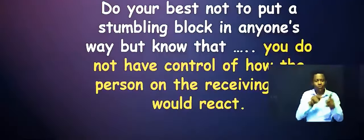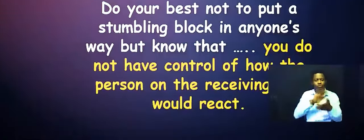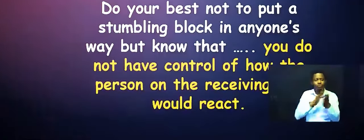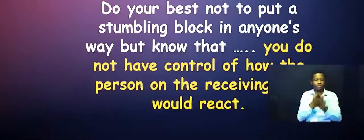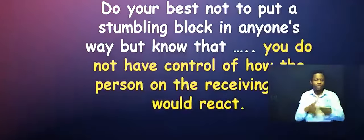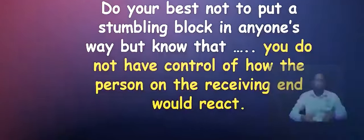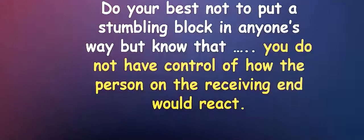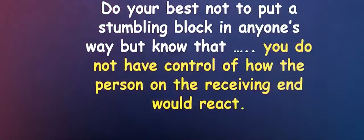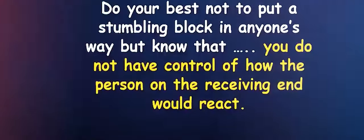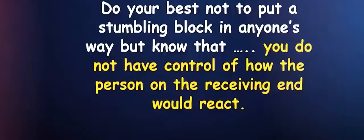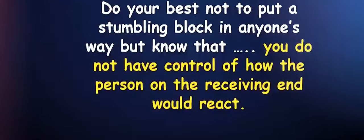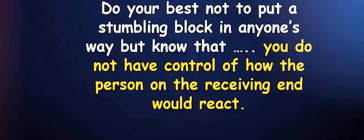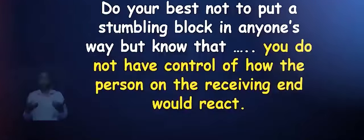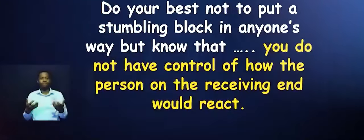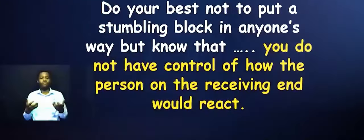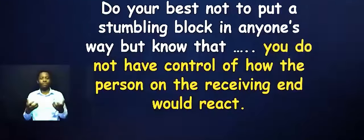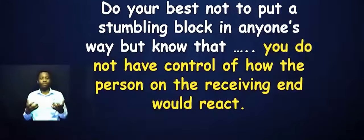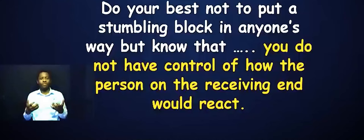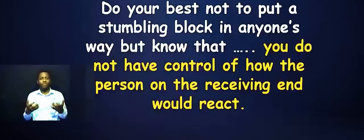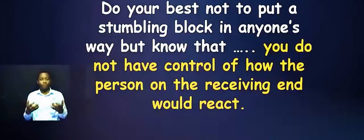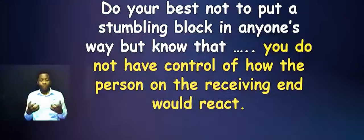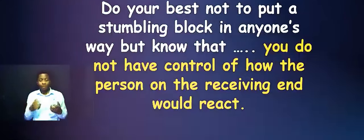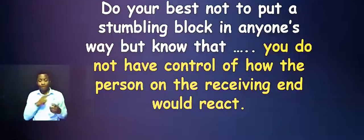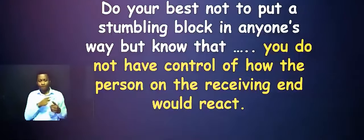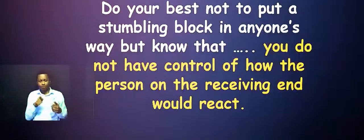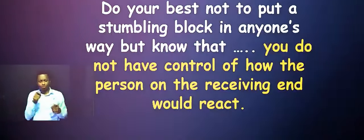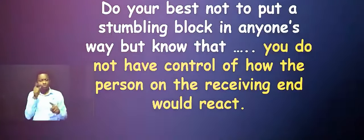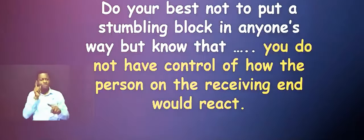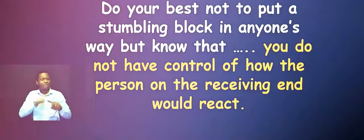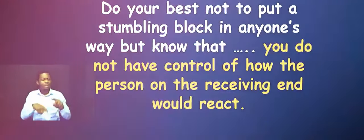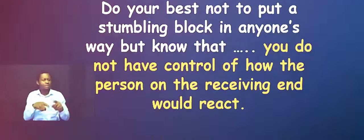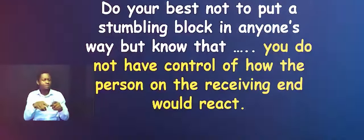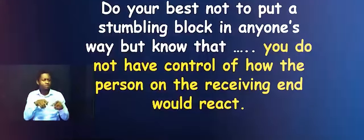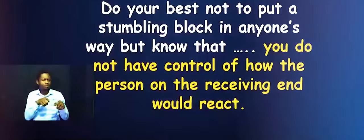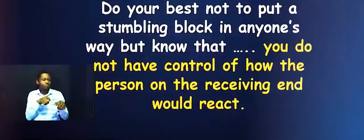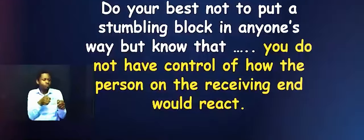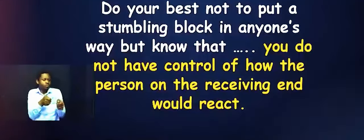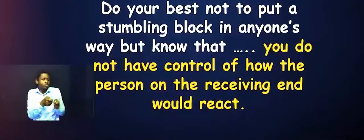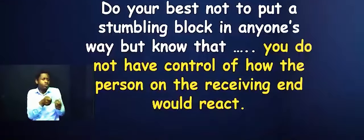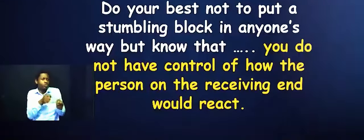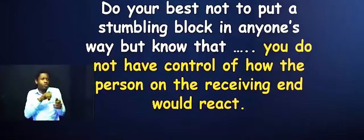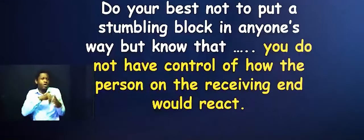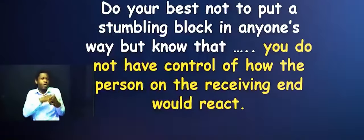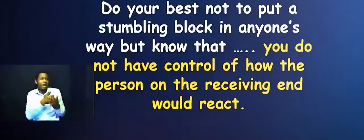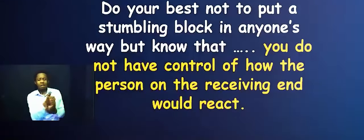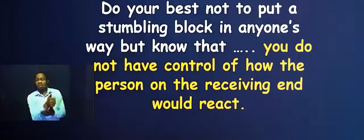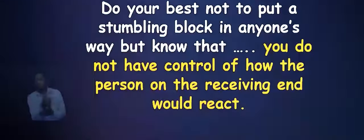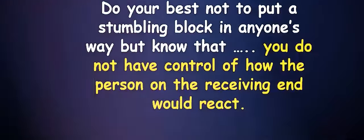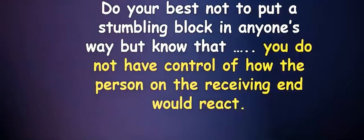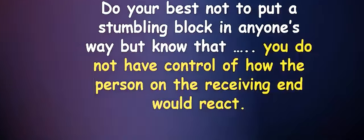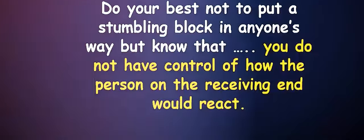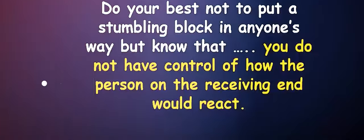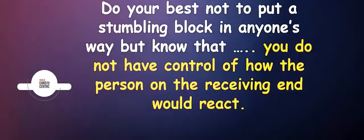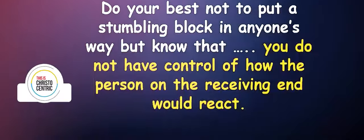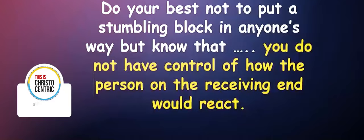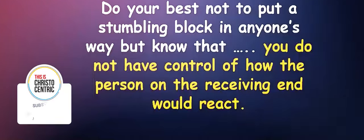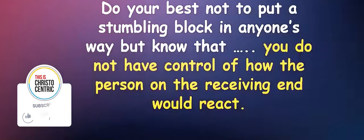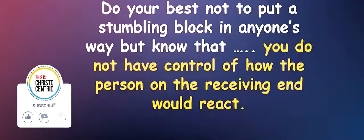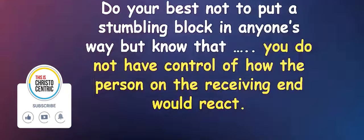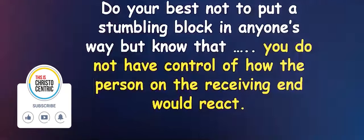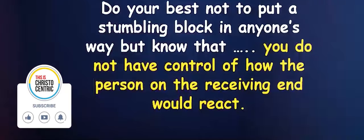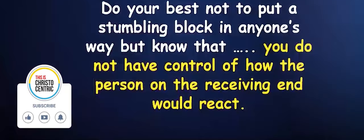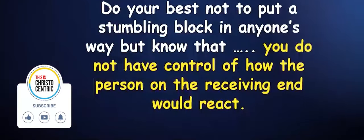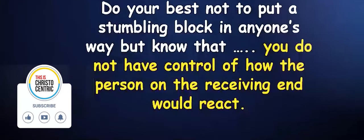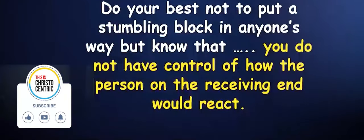but know that you do not have control on how the other person at the receiving end will